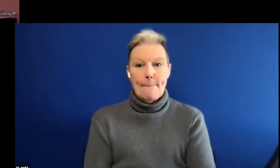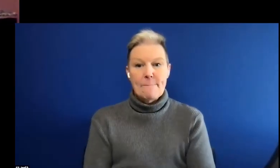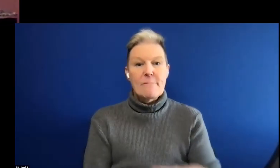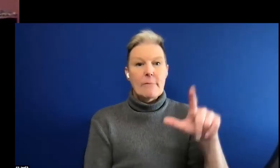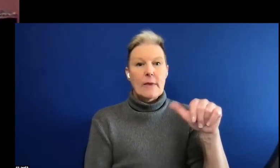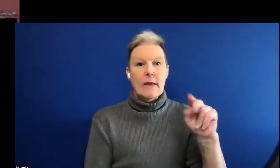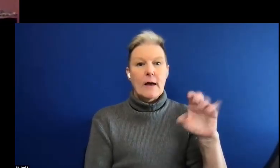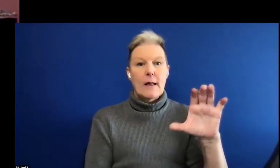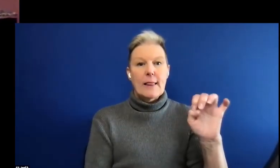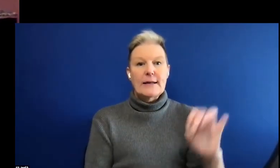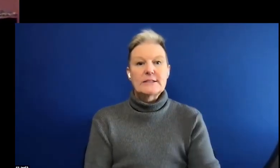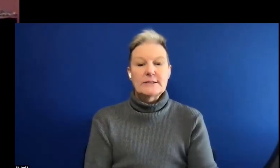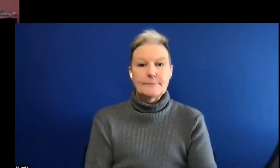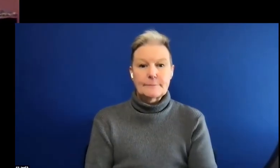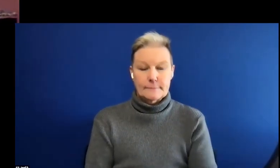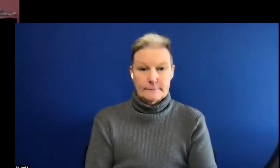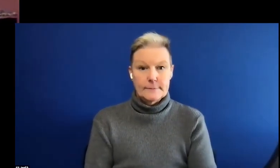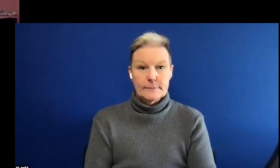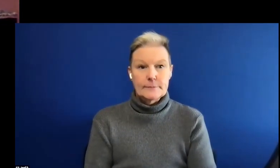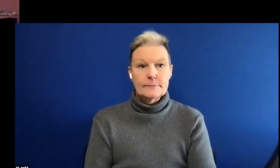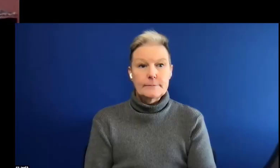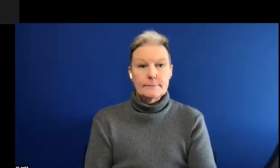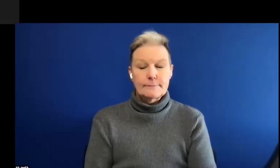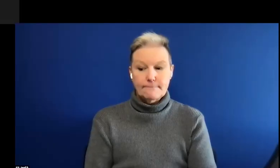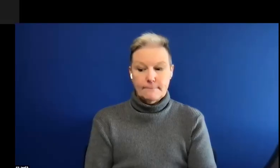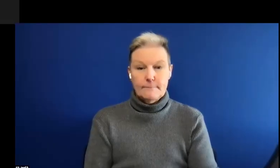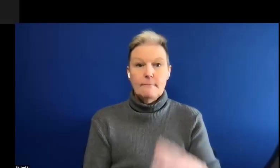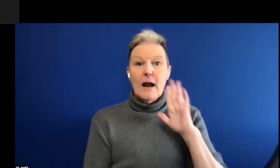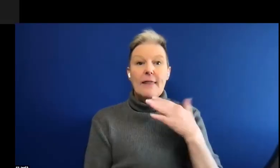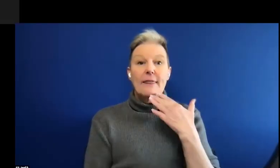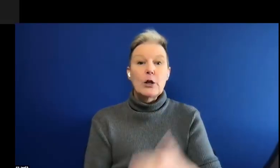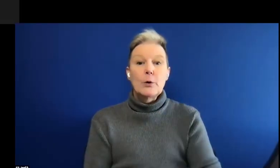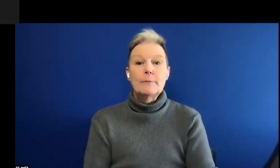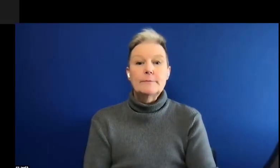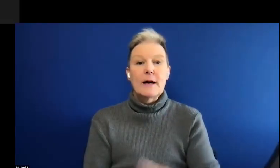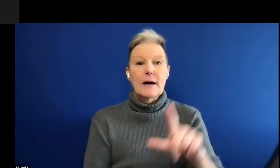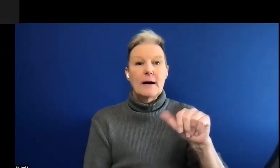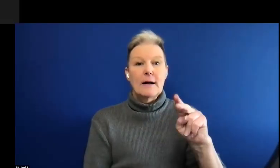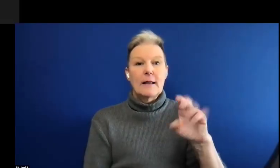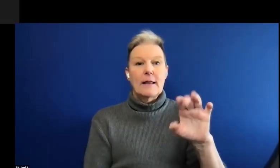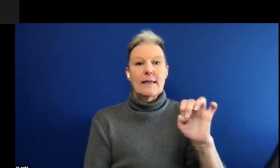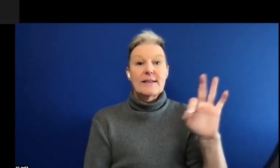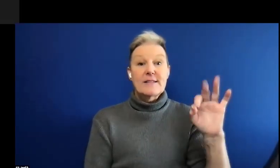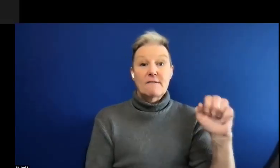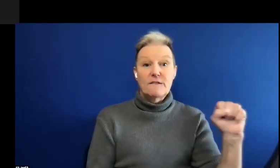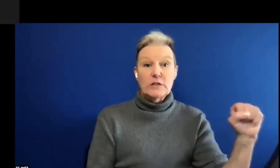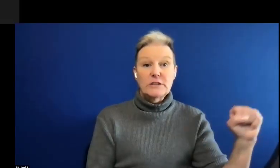Lance, go ahead and unmute yourself. Yes, thank you. Lance Foss speaking.